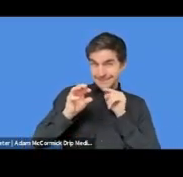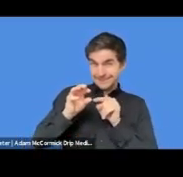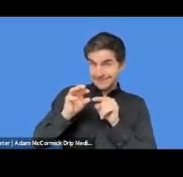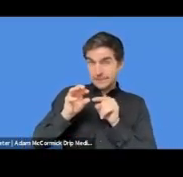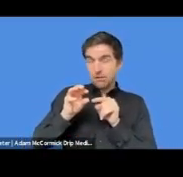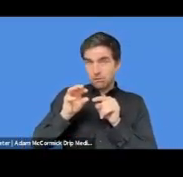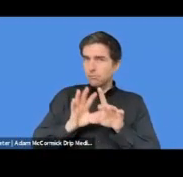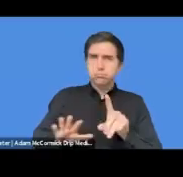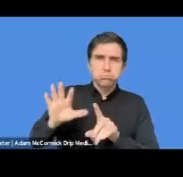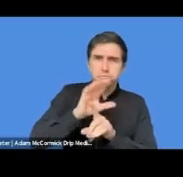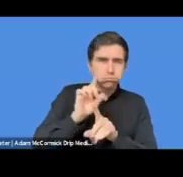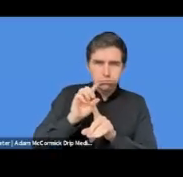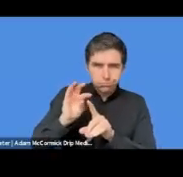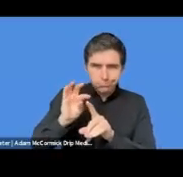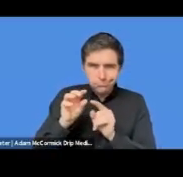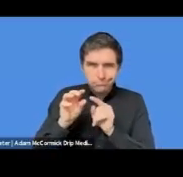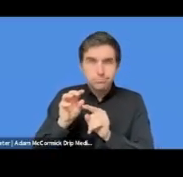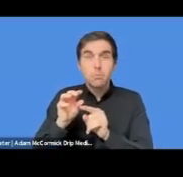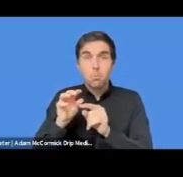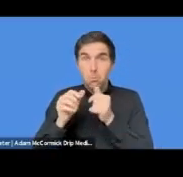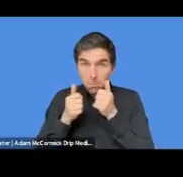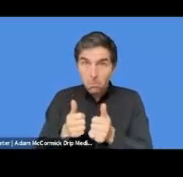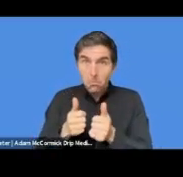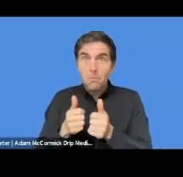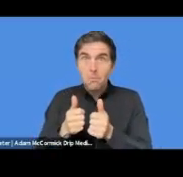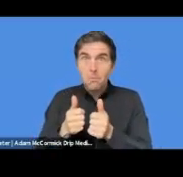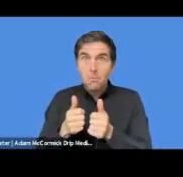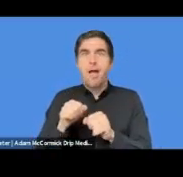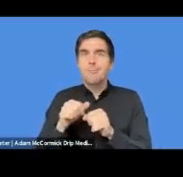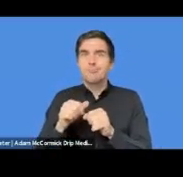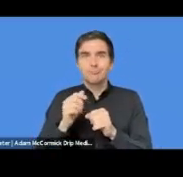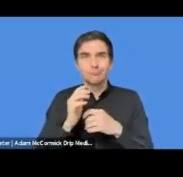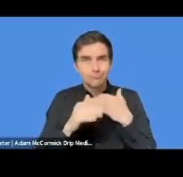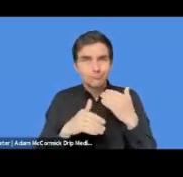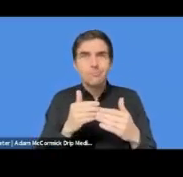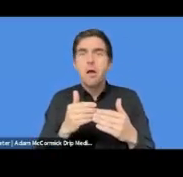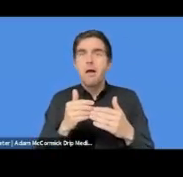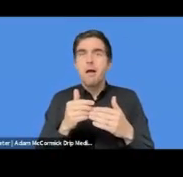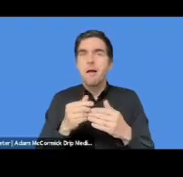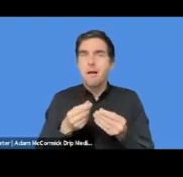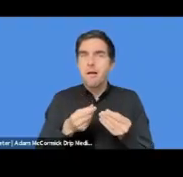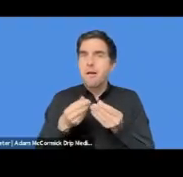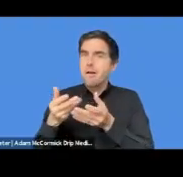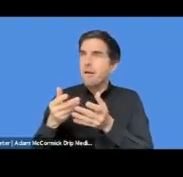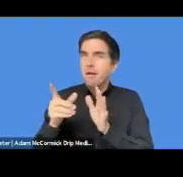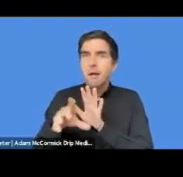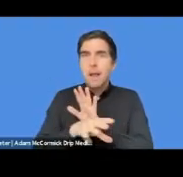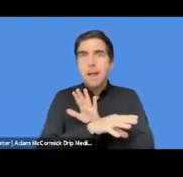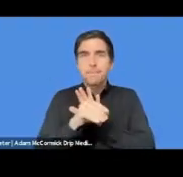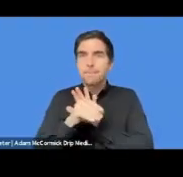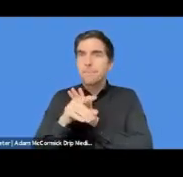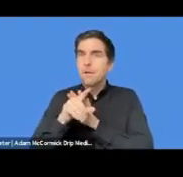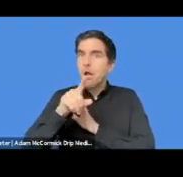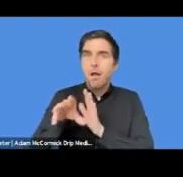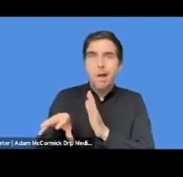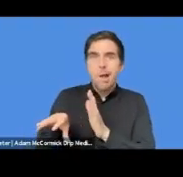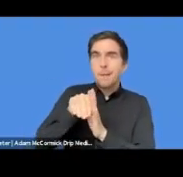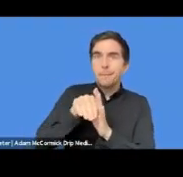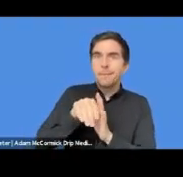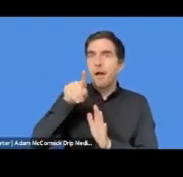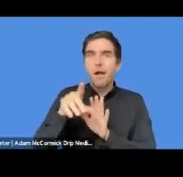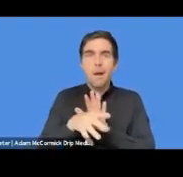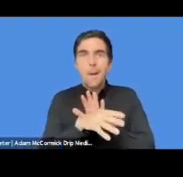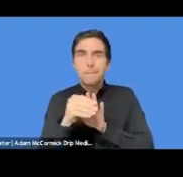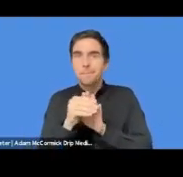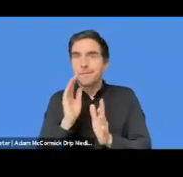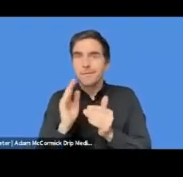the transform training that we received at the district level, we're able to come up with these approaches just to ensure that